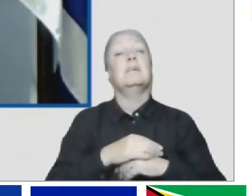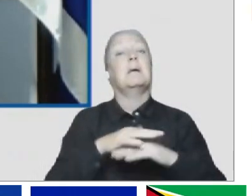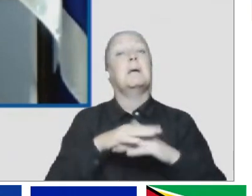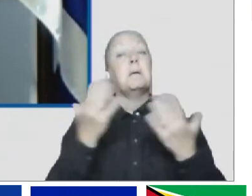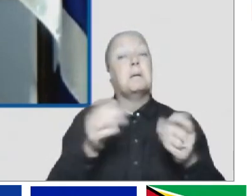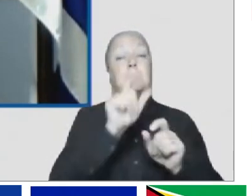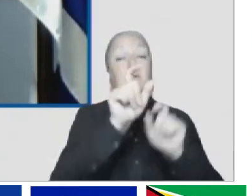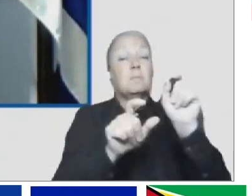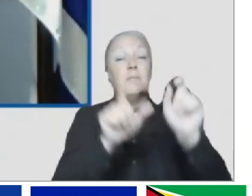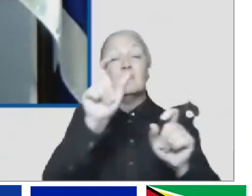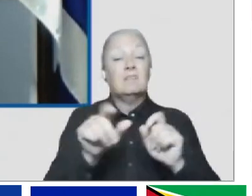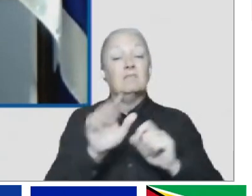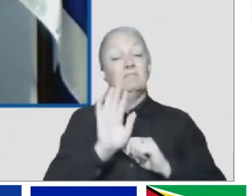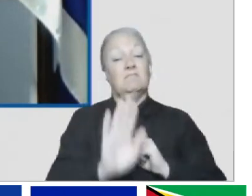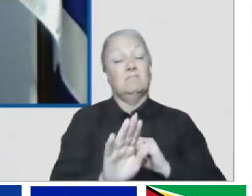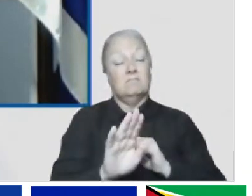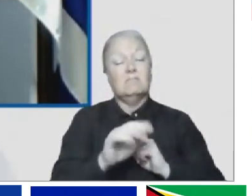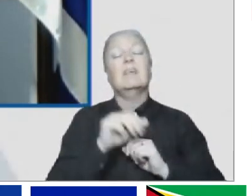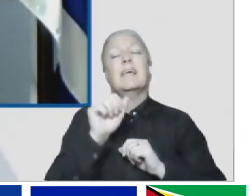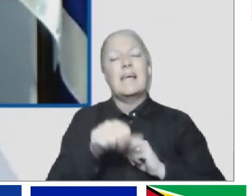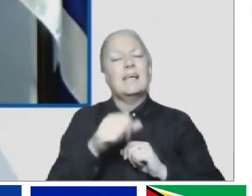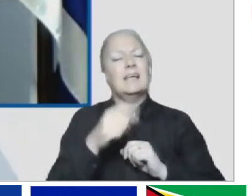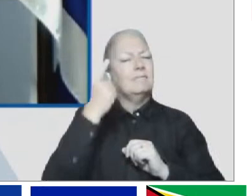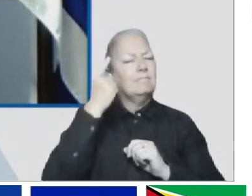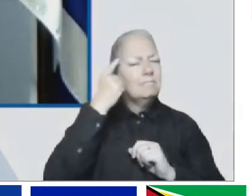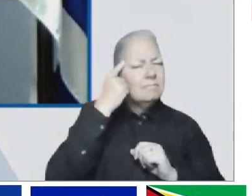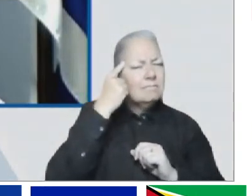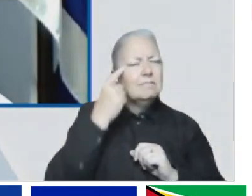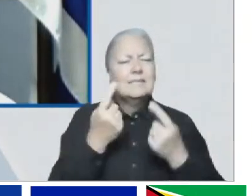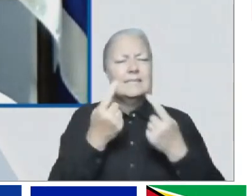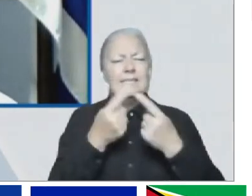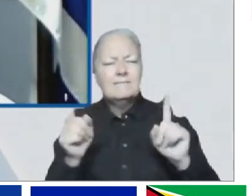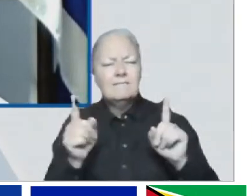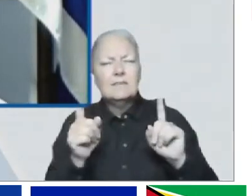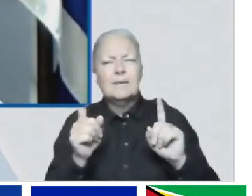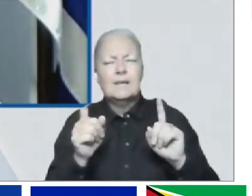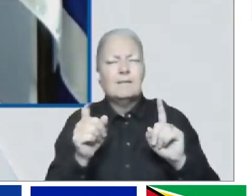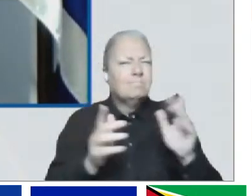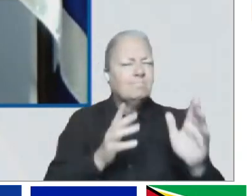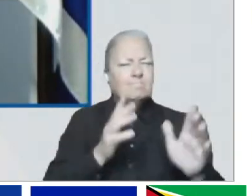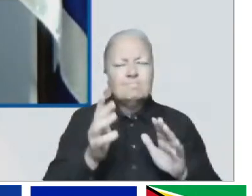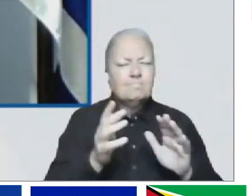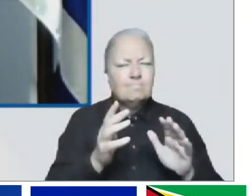different visualizers, any kind of emergency.